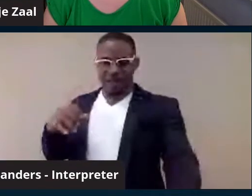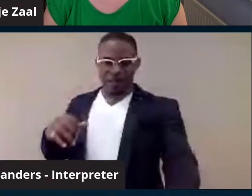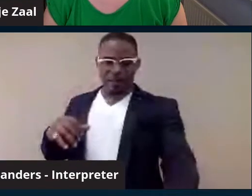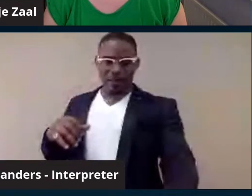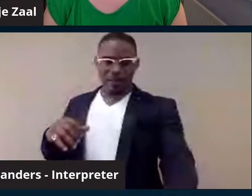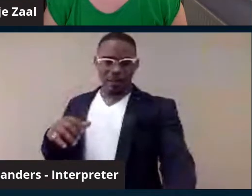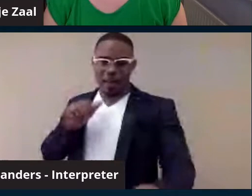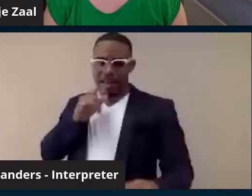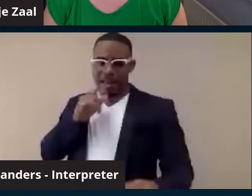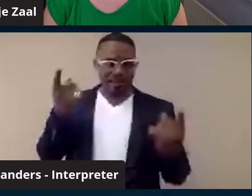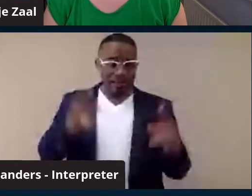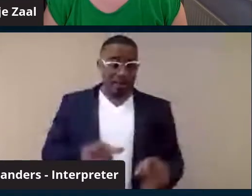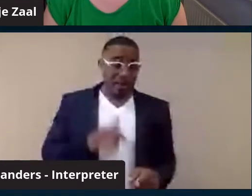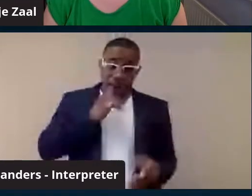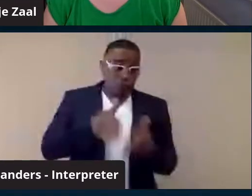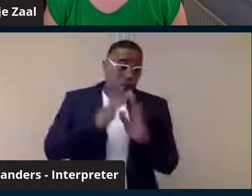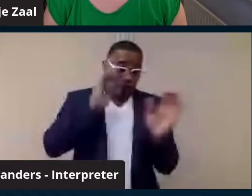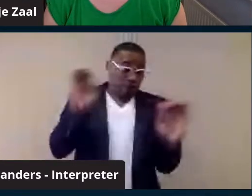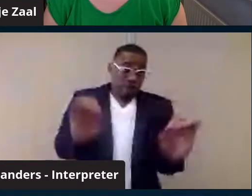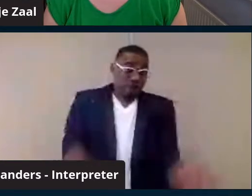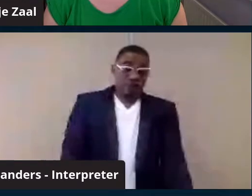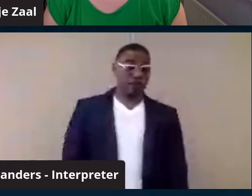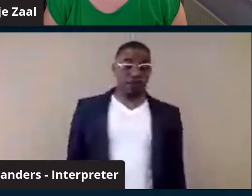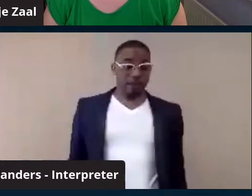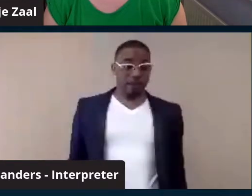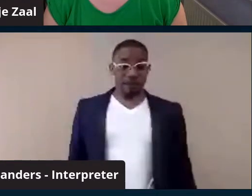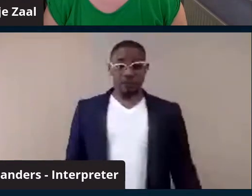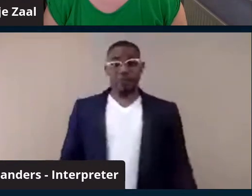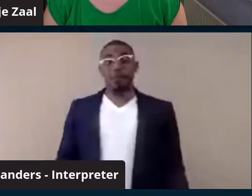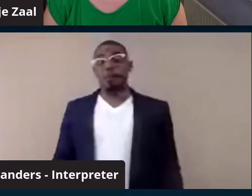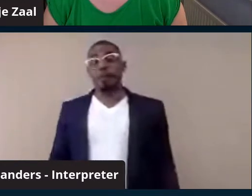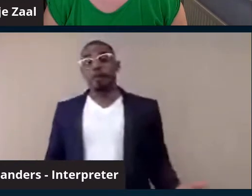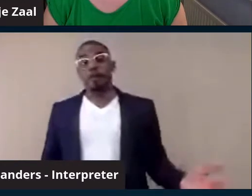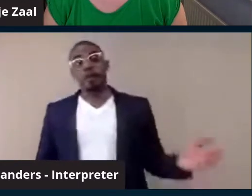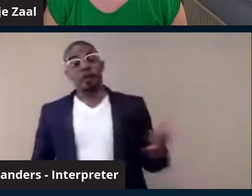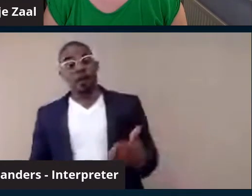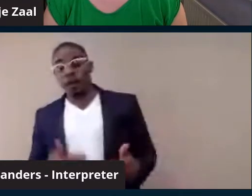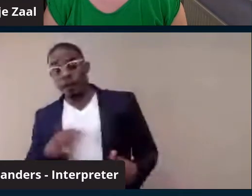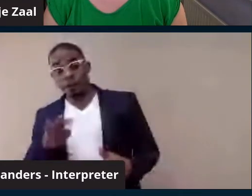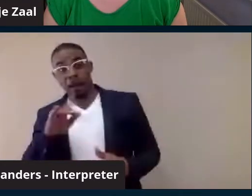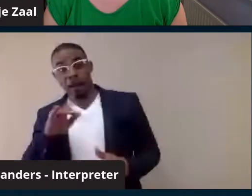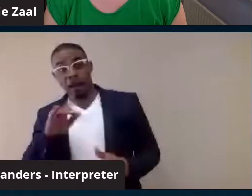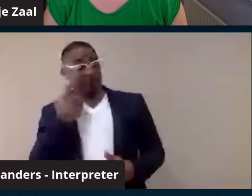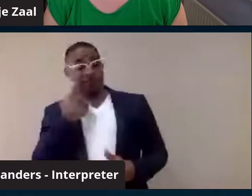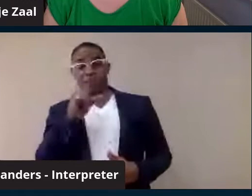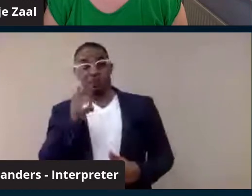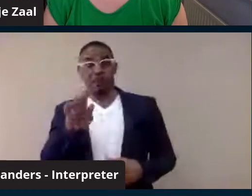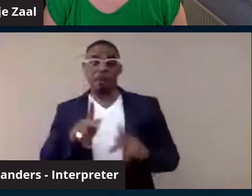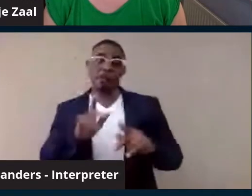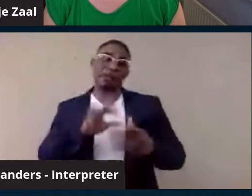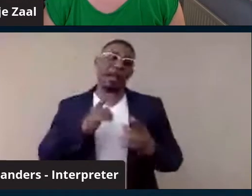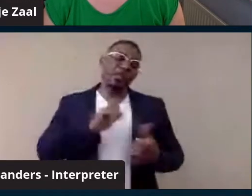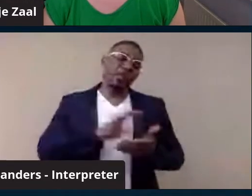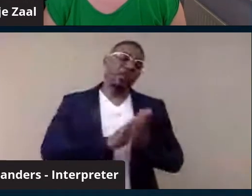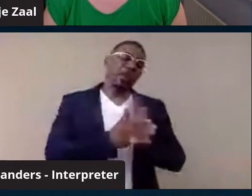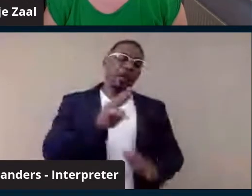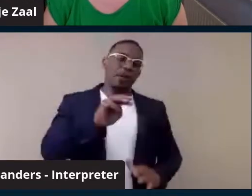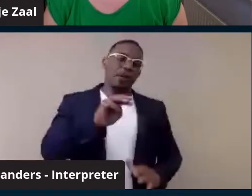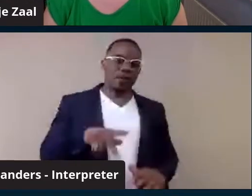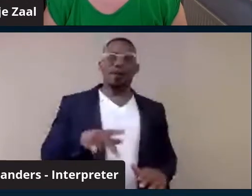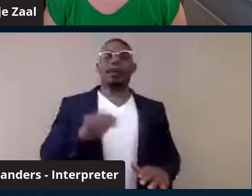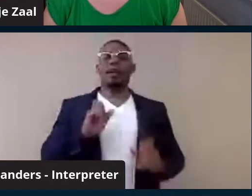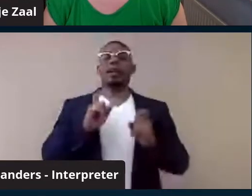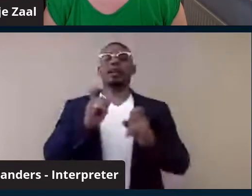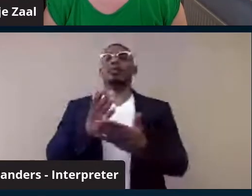it coming. I didn't request for it. And gone like 2019, when people said I should become an MVP, and I was looking for someone